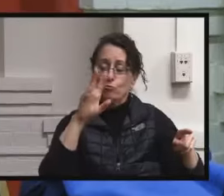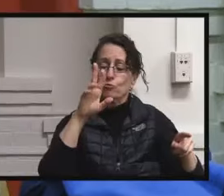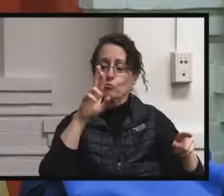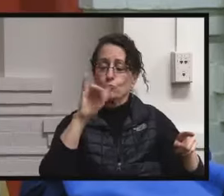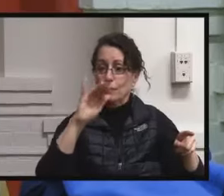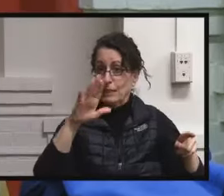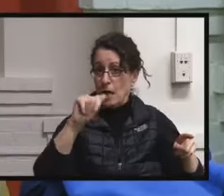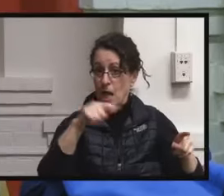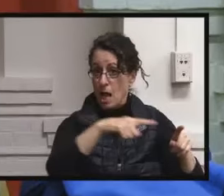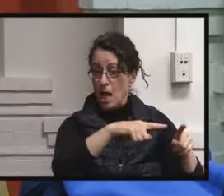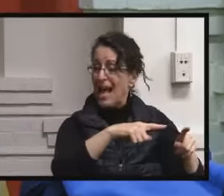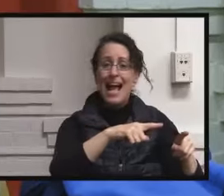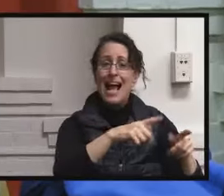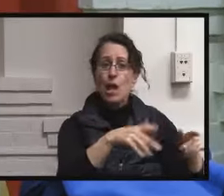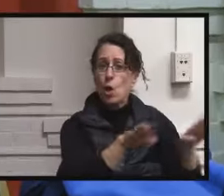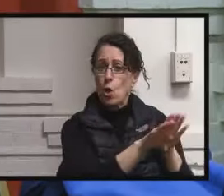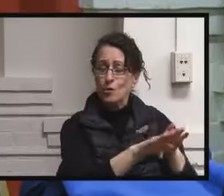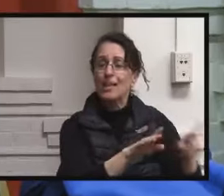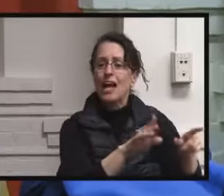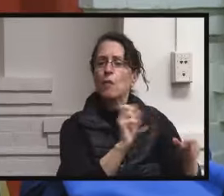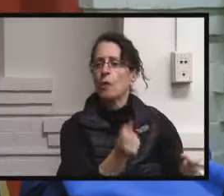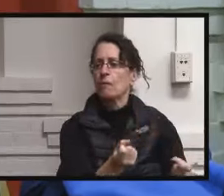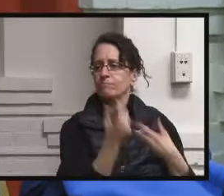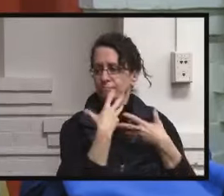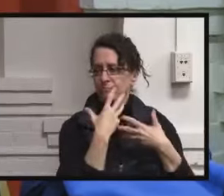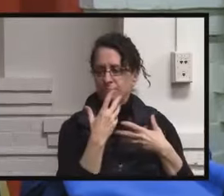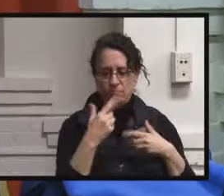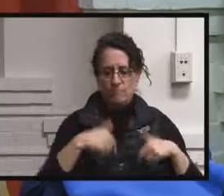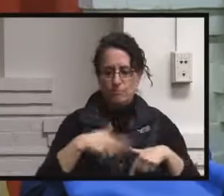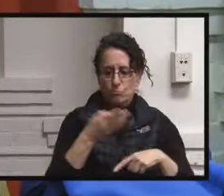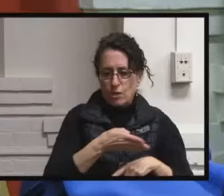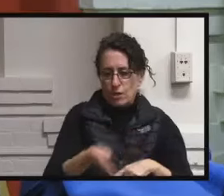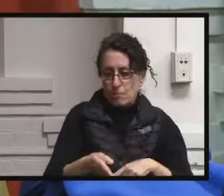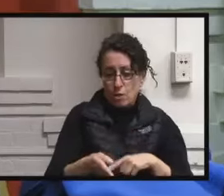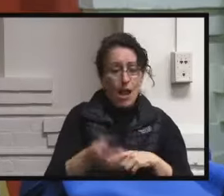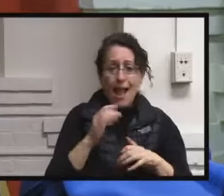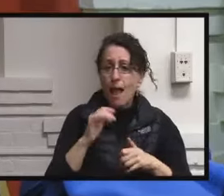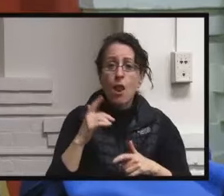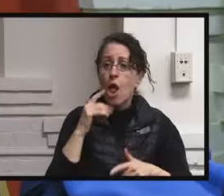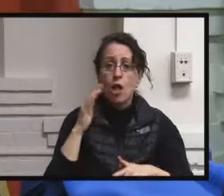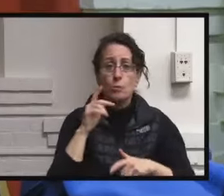stuff, which doesn't have to be processed. It can be sent right to the baler. So